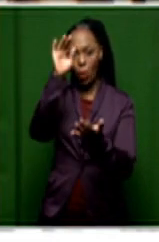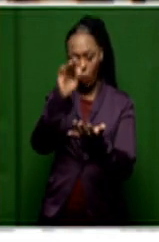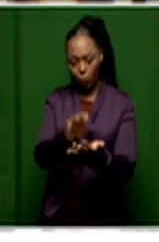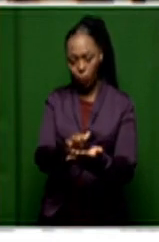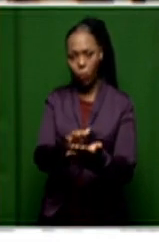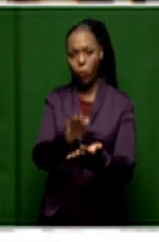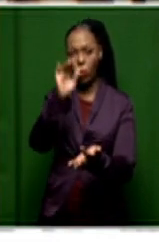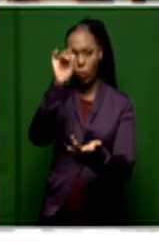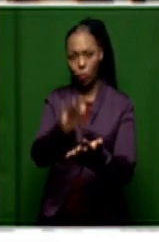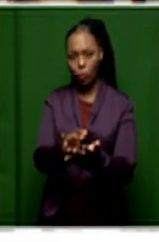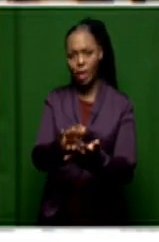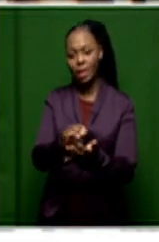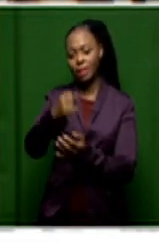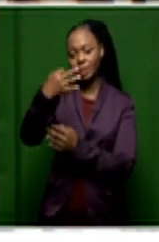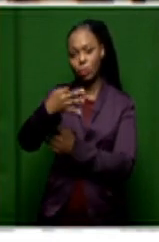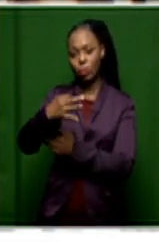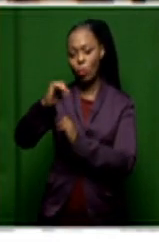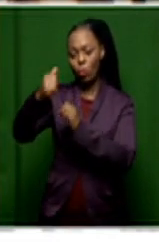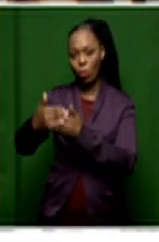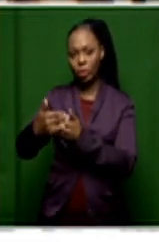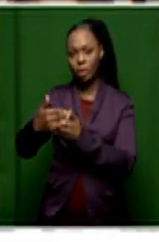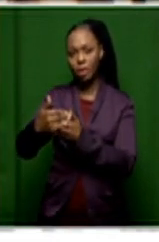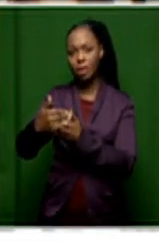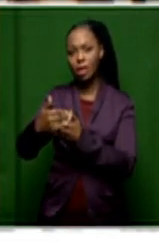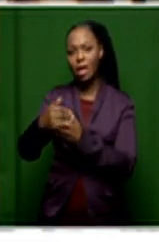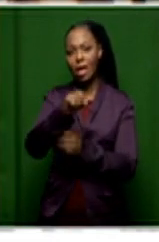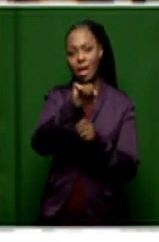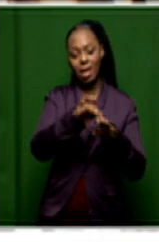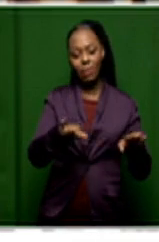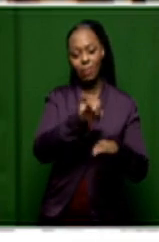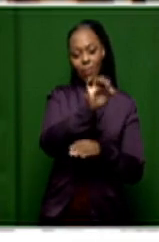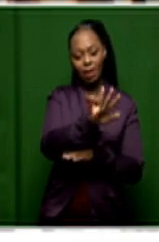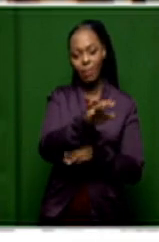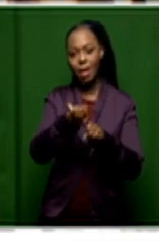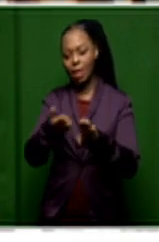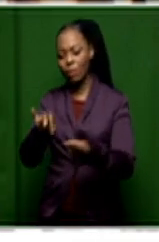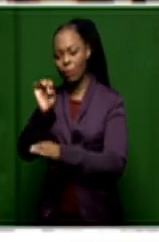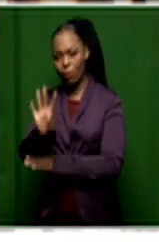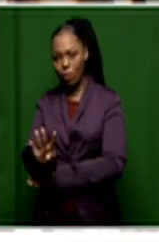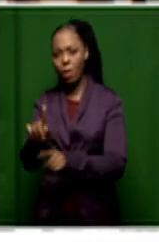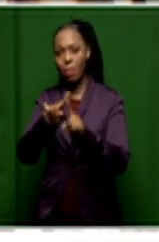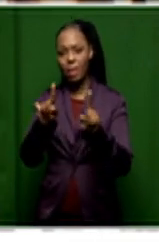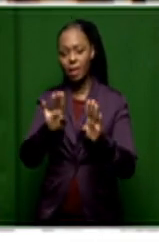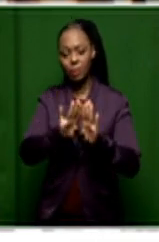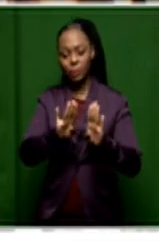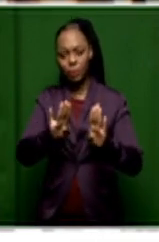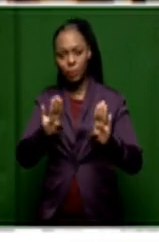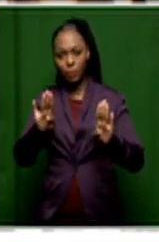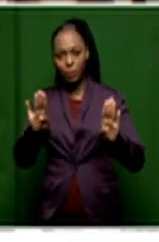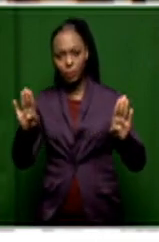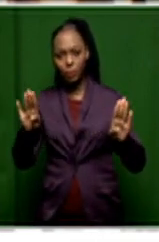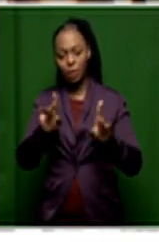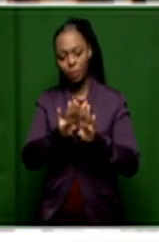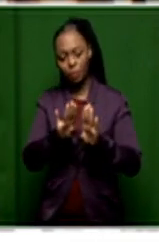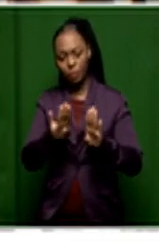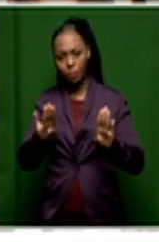quarter as a result of lockdown levels 5 and 4. But then, as we moved to lockdown levels 3 in June and